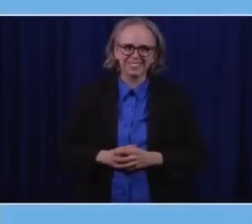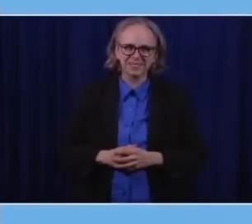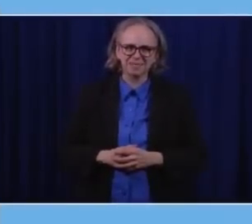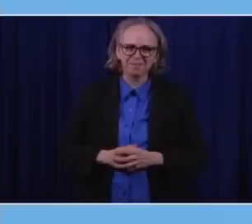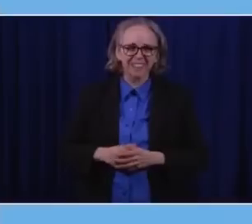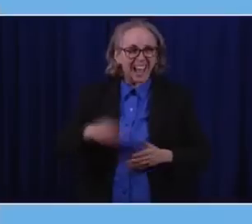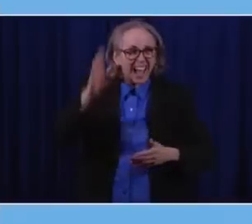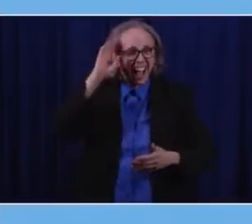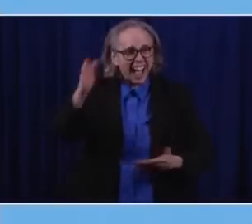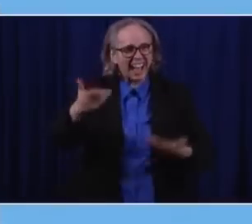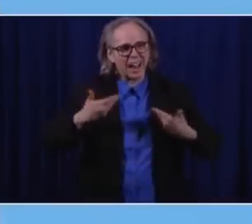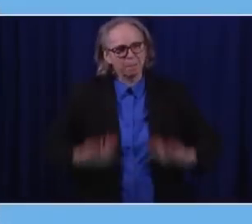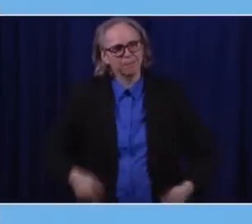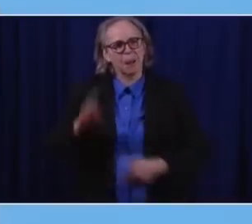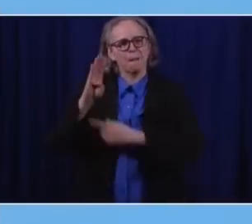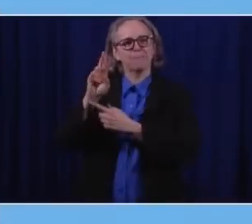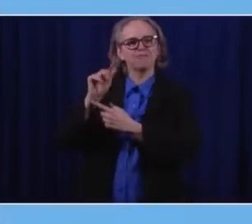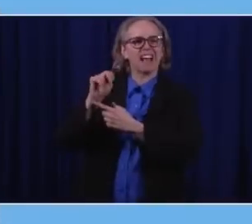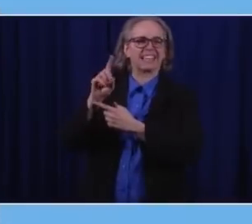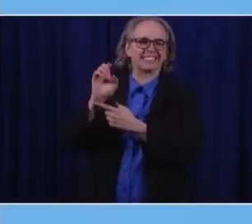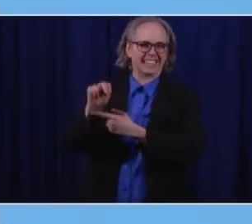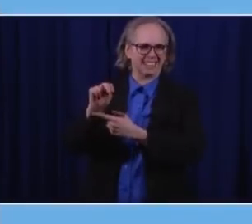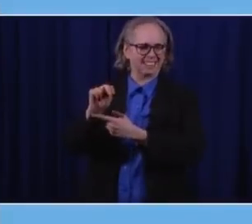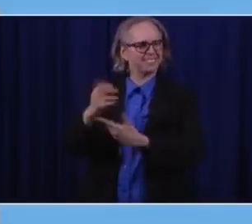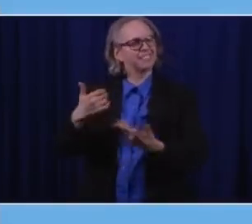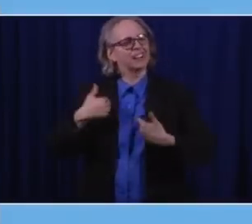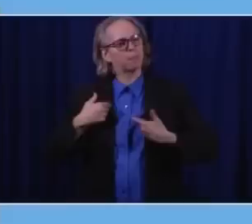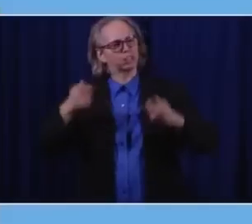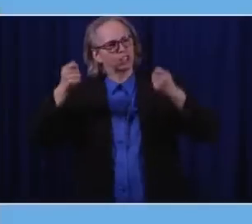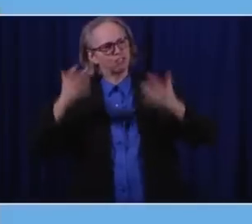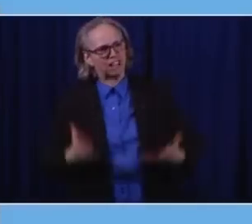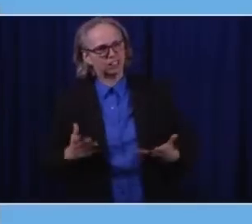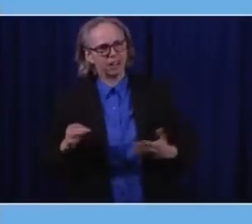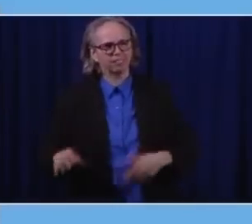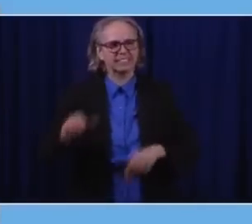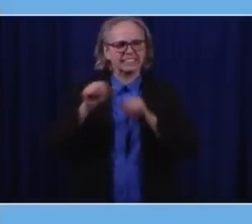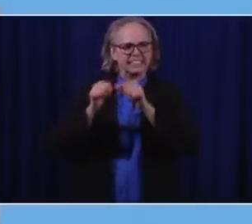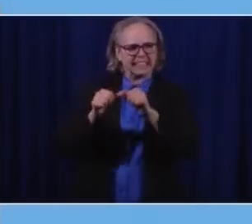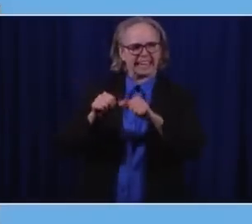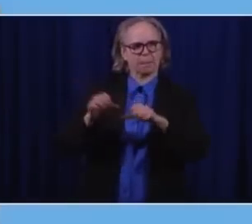Hi, I'm Brandon Burr, the Director of Sustainability for Crimson Cup Coffee.